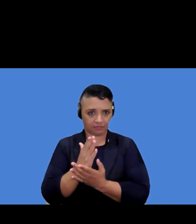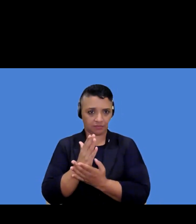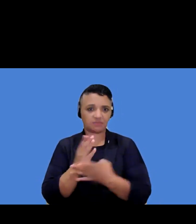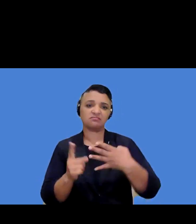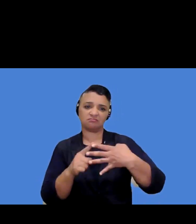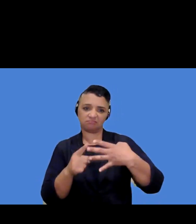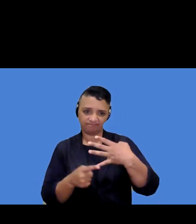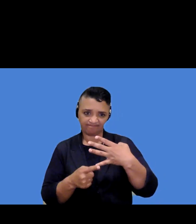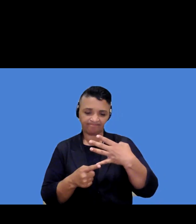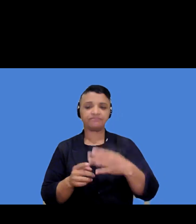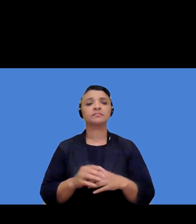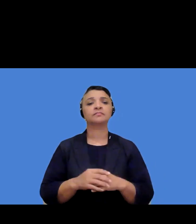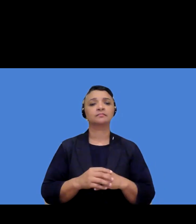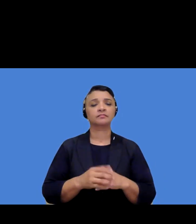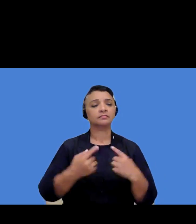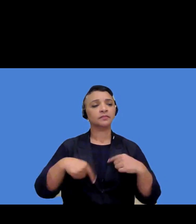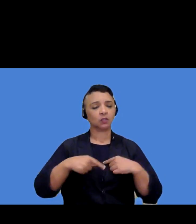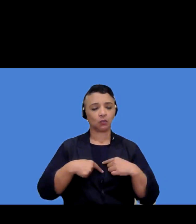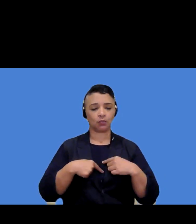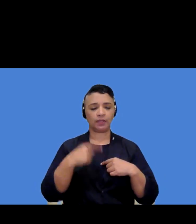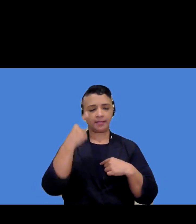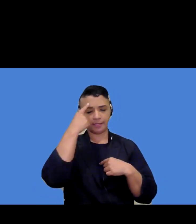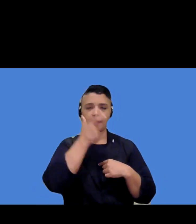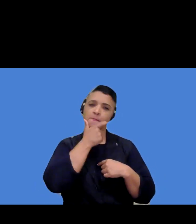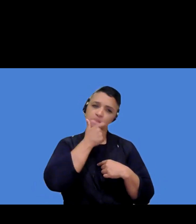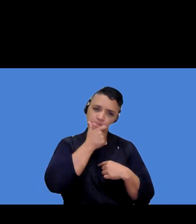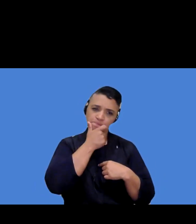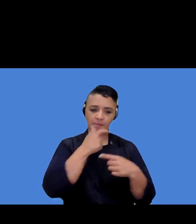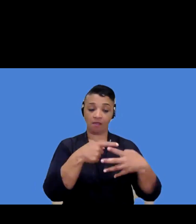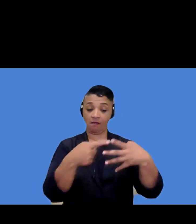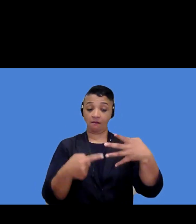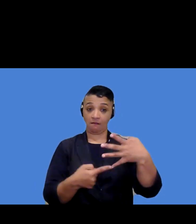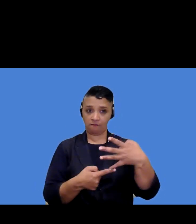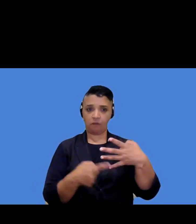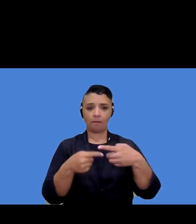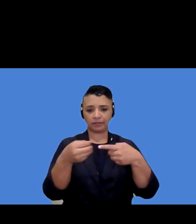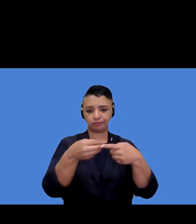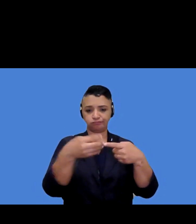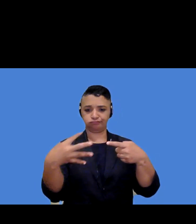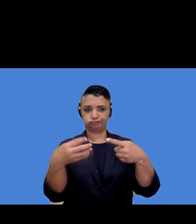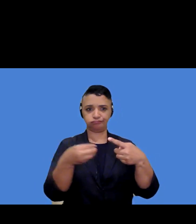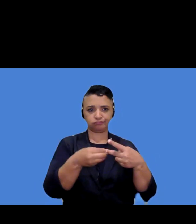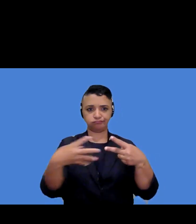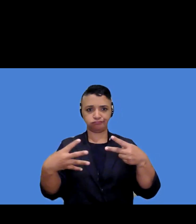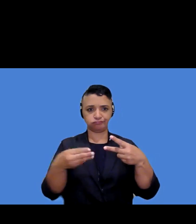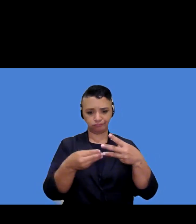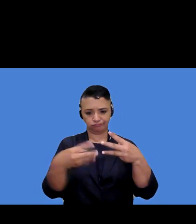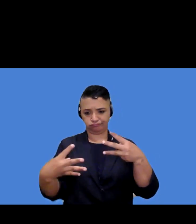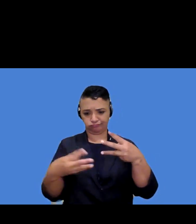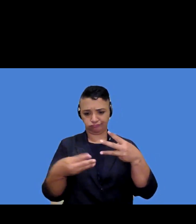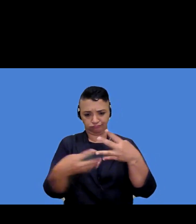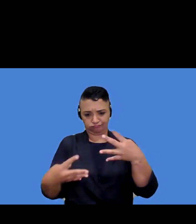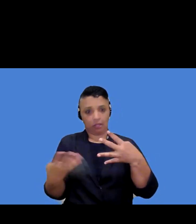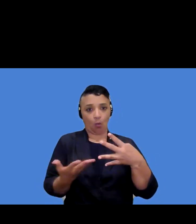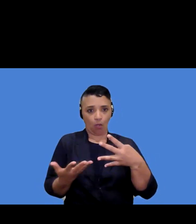to finalize the priority topics that would then be informing the